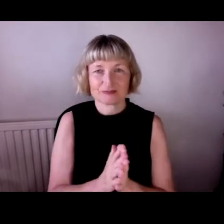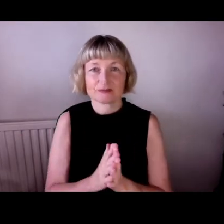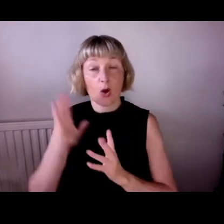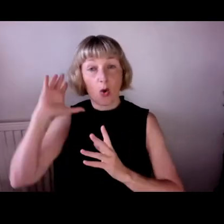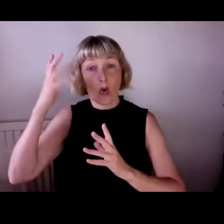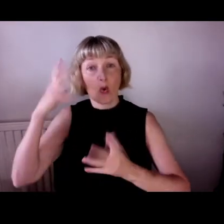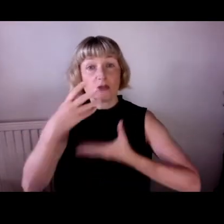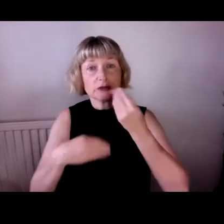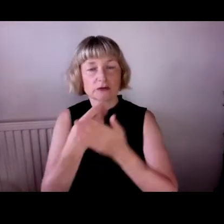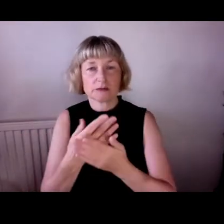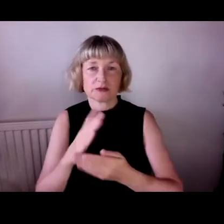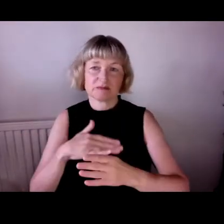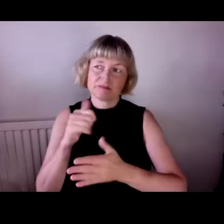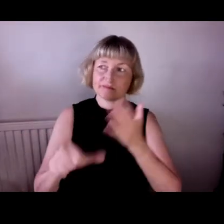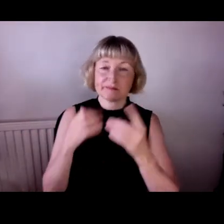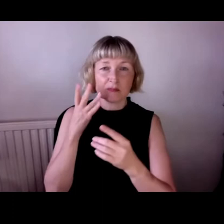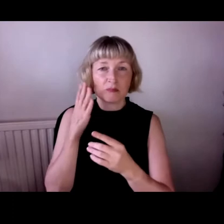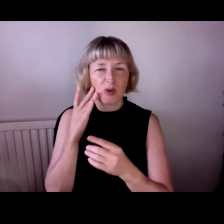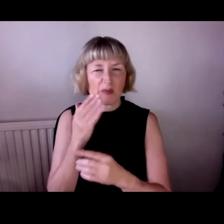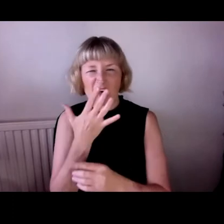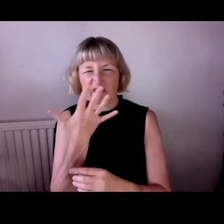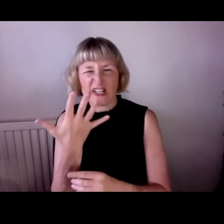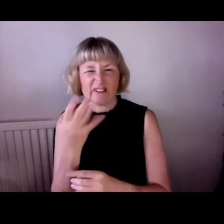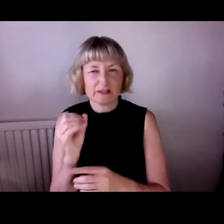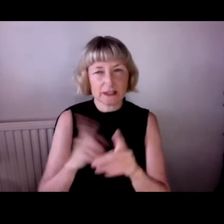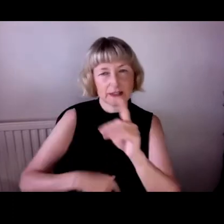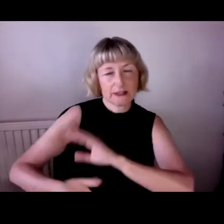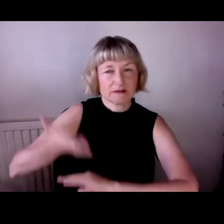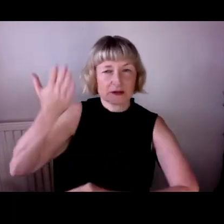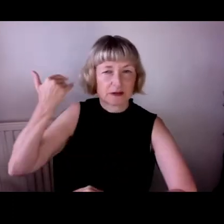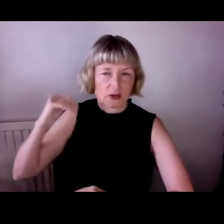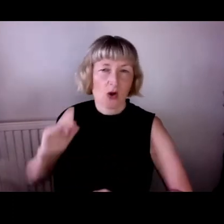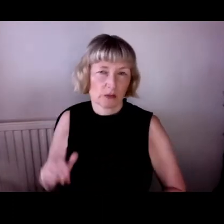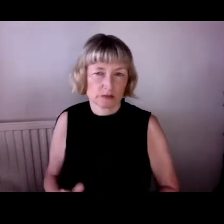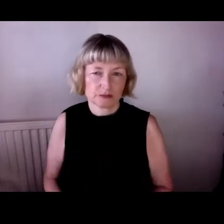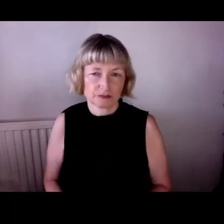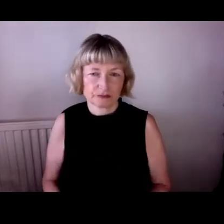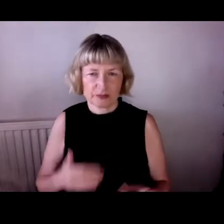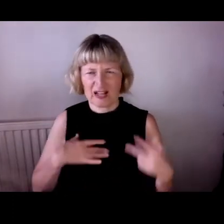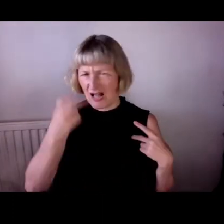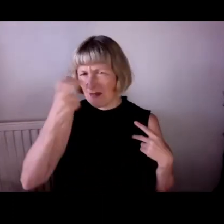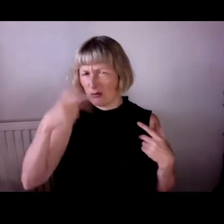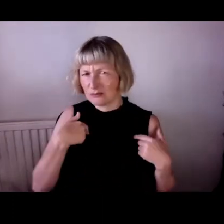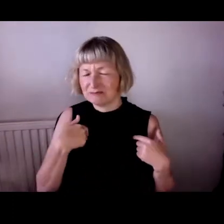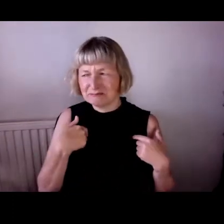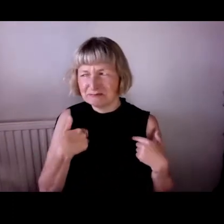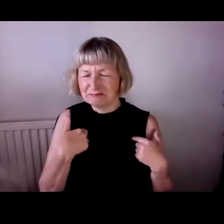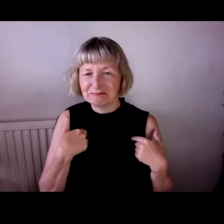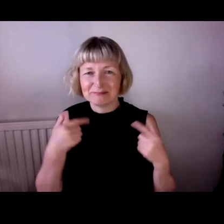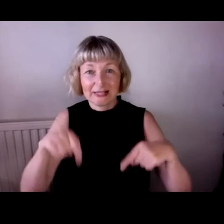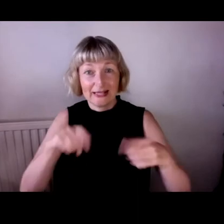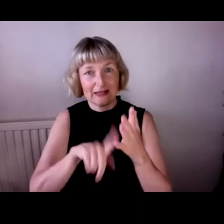30 years ago in the UK, no, 50 years ago, let's be honest, about 50 years ago now. I'm older than I think, 50 years ago in the